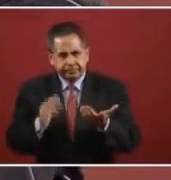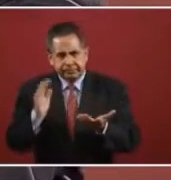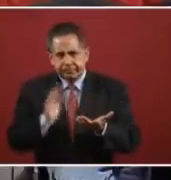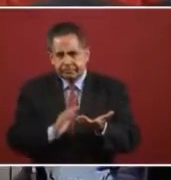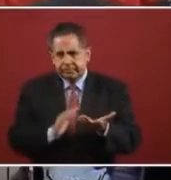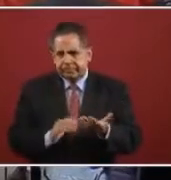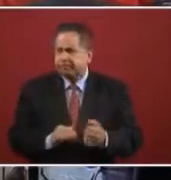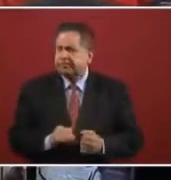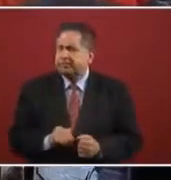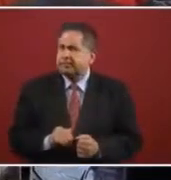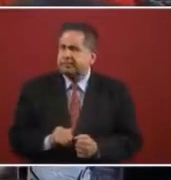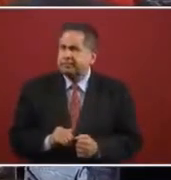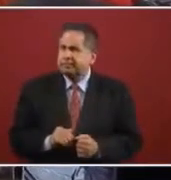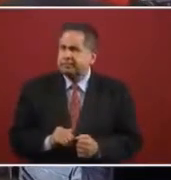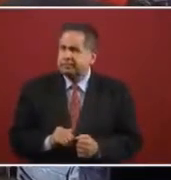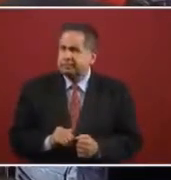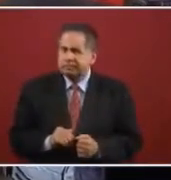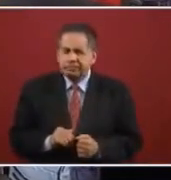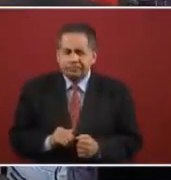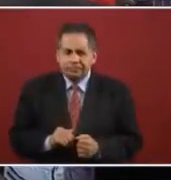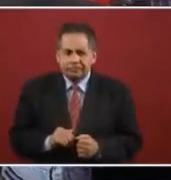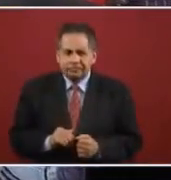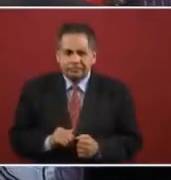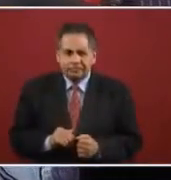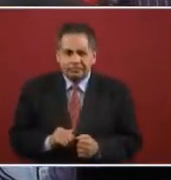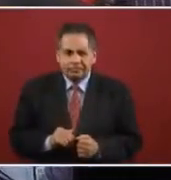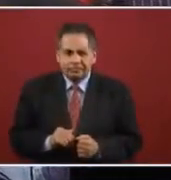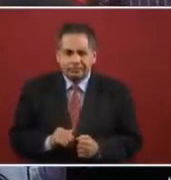it was lowered to